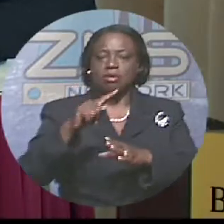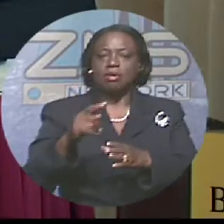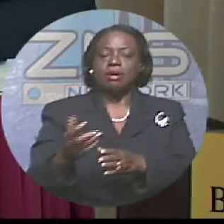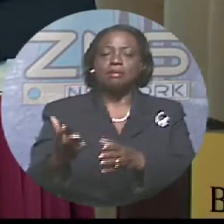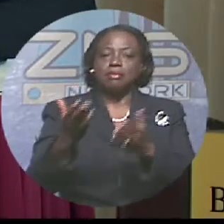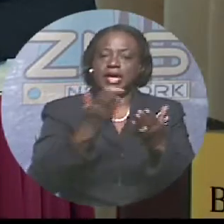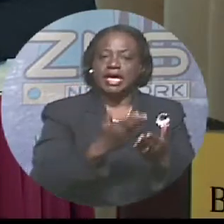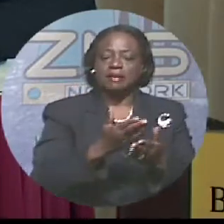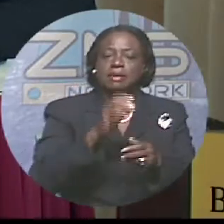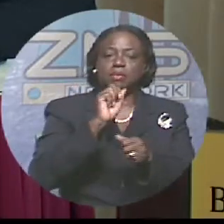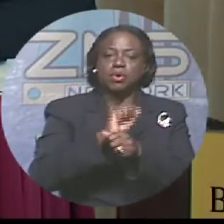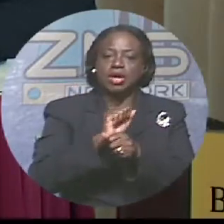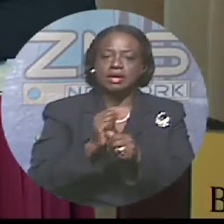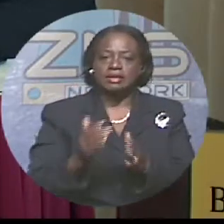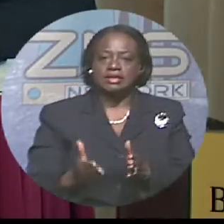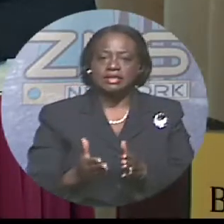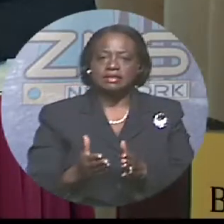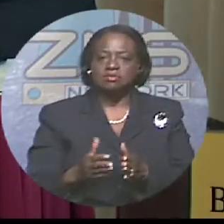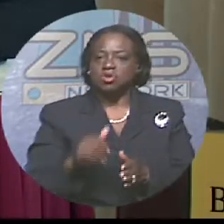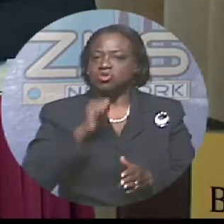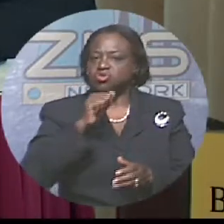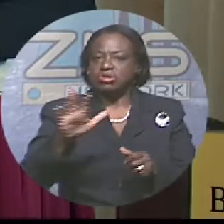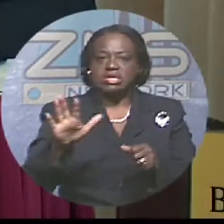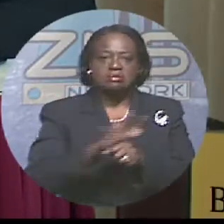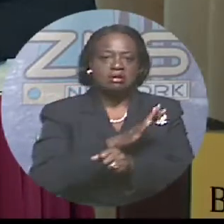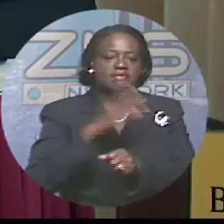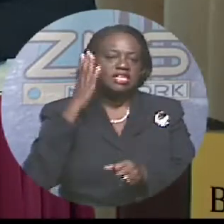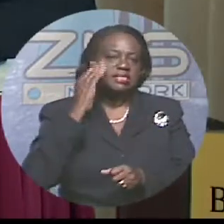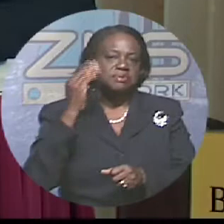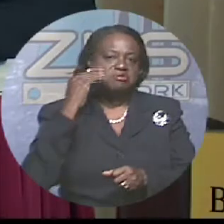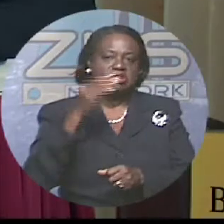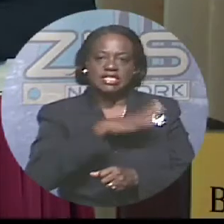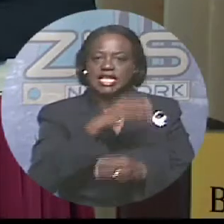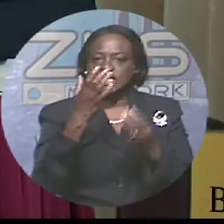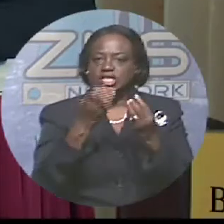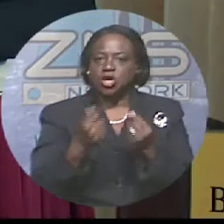applicants' lack of experience and soft skills.